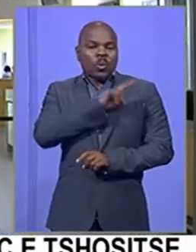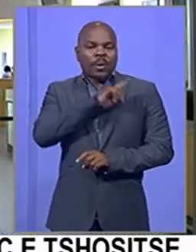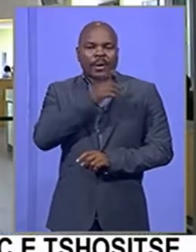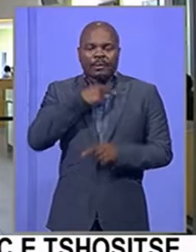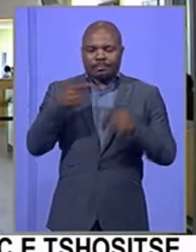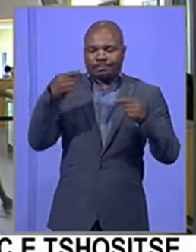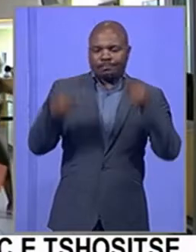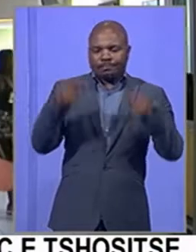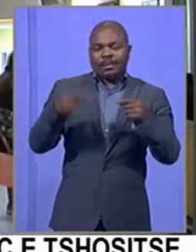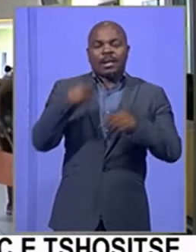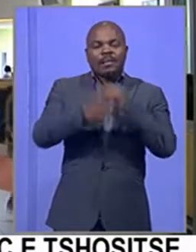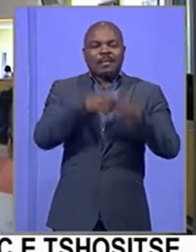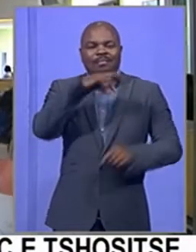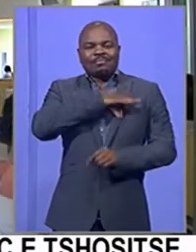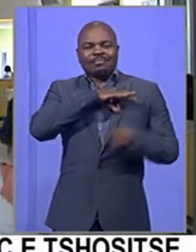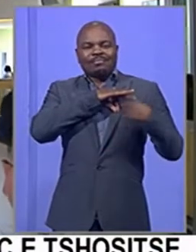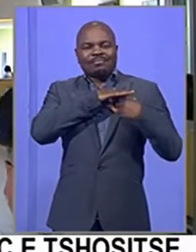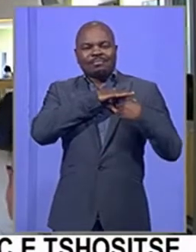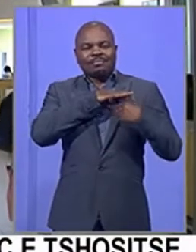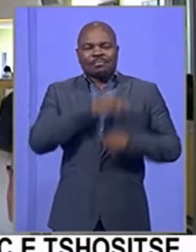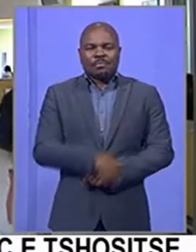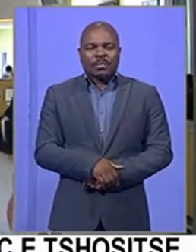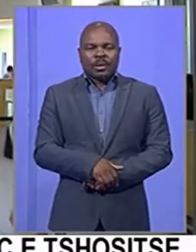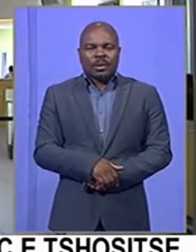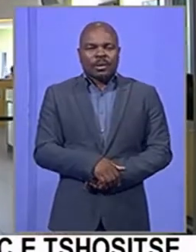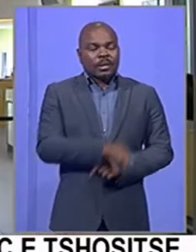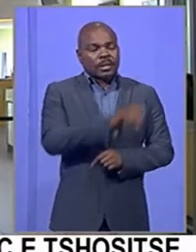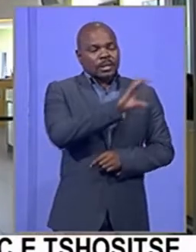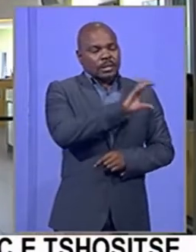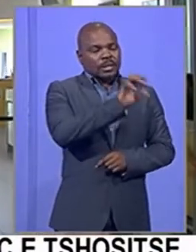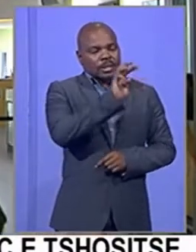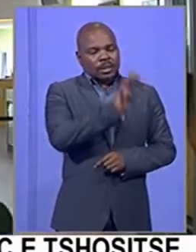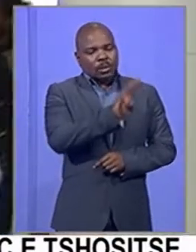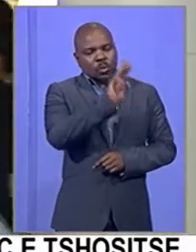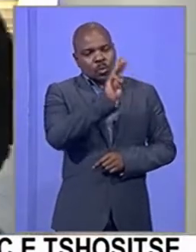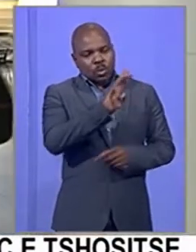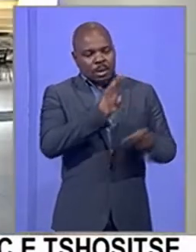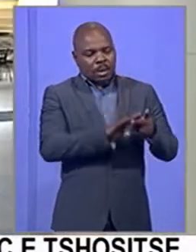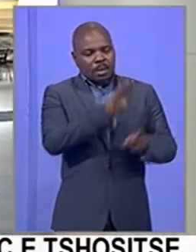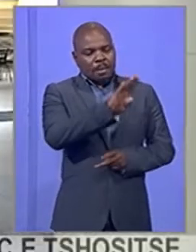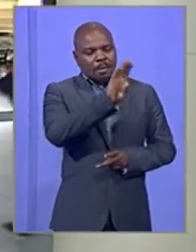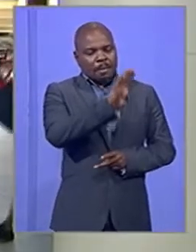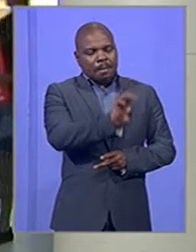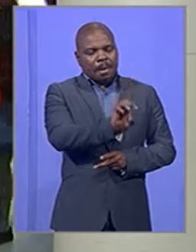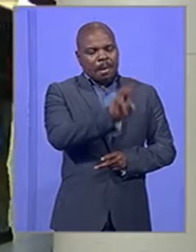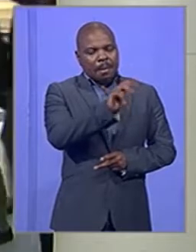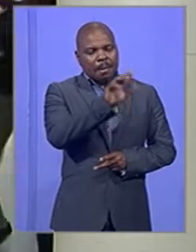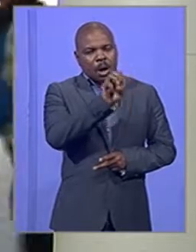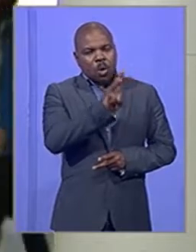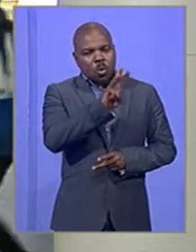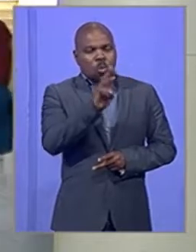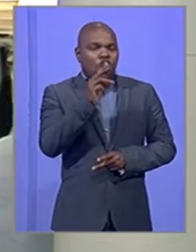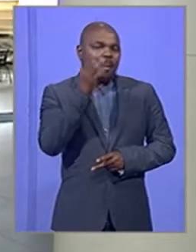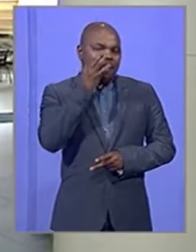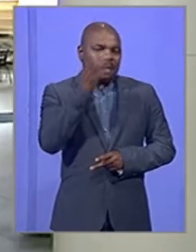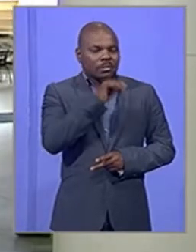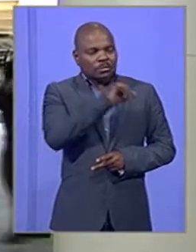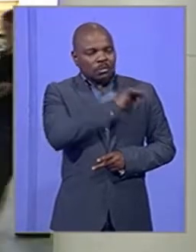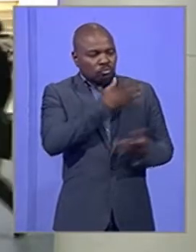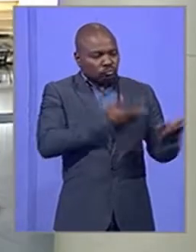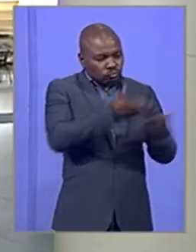e teng ya ditherisano tsa meputso. Ka bobedi CWU le Bemau di susitse ka hore di lo thaota basebetsi ho